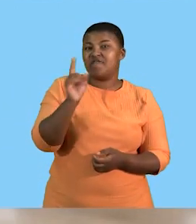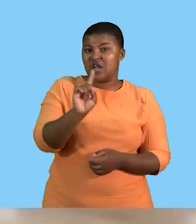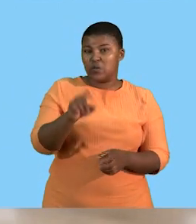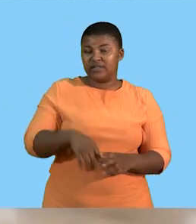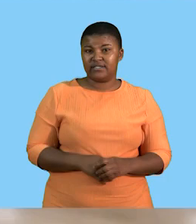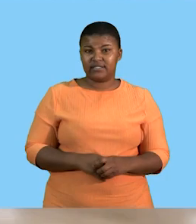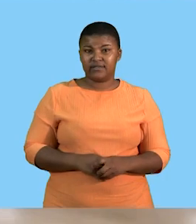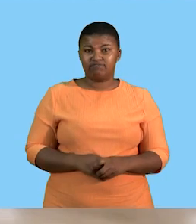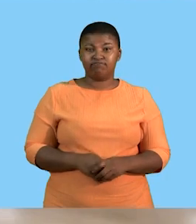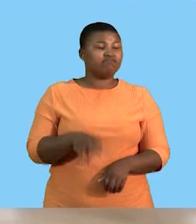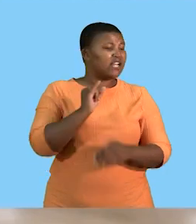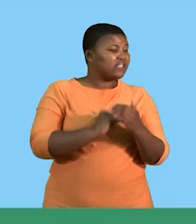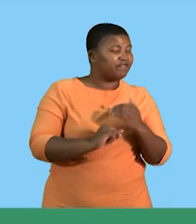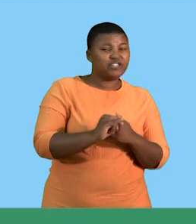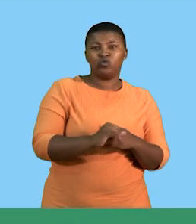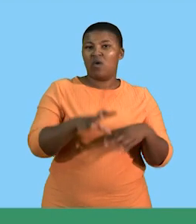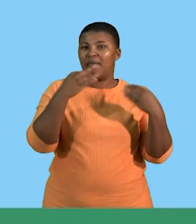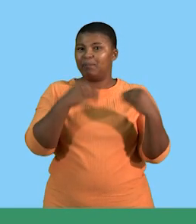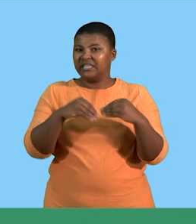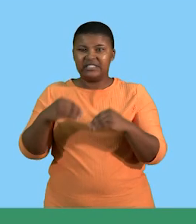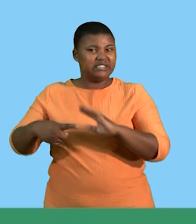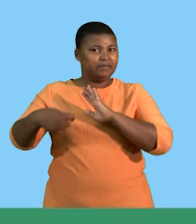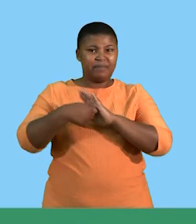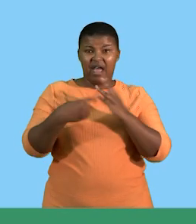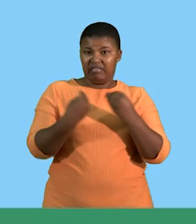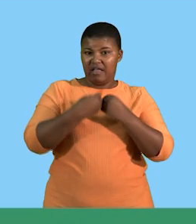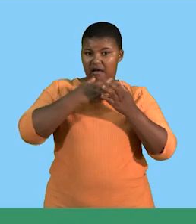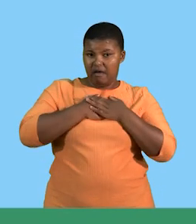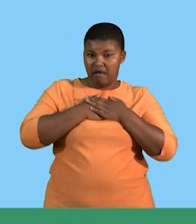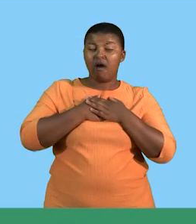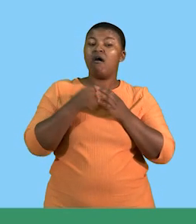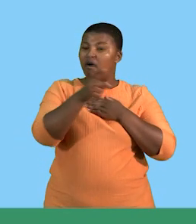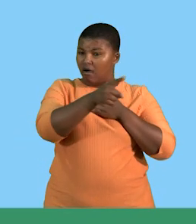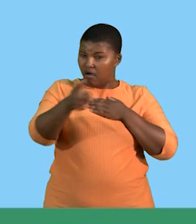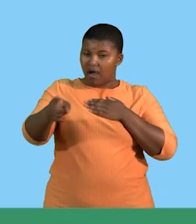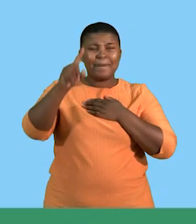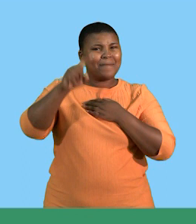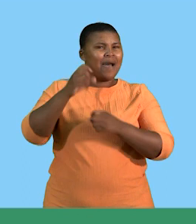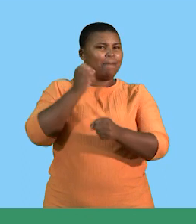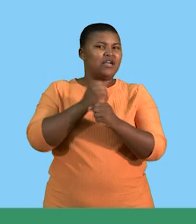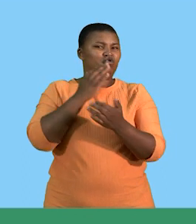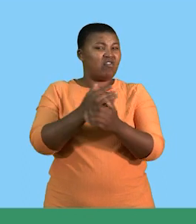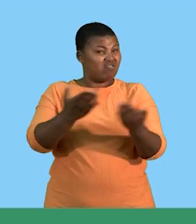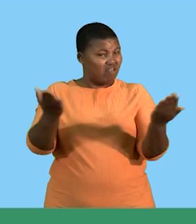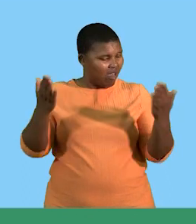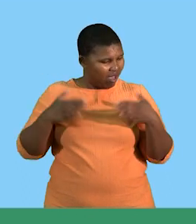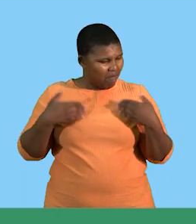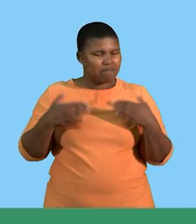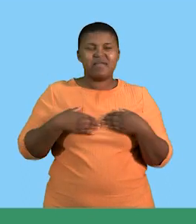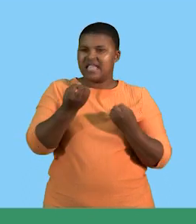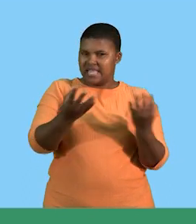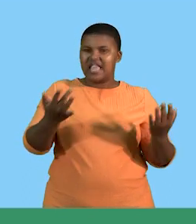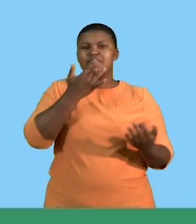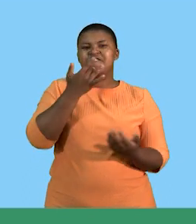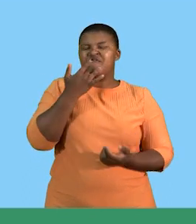be individuals or businesses that buy our products. They are the final users, and we must always know what they prefer or what they